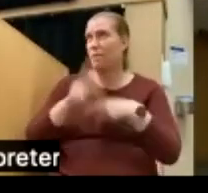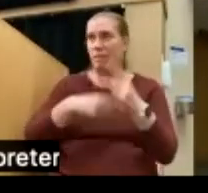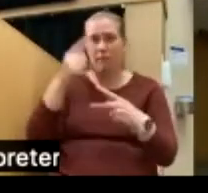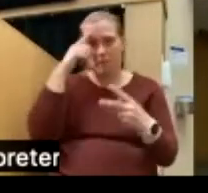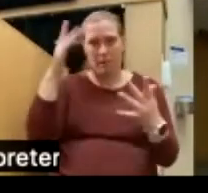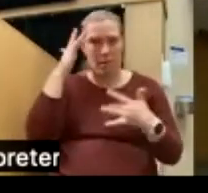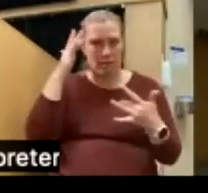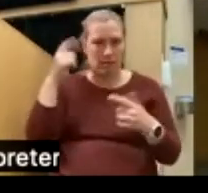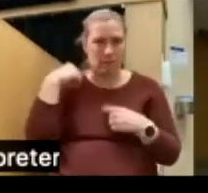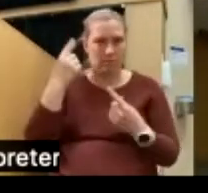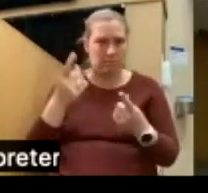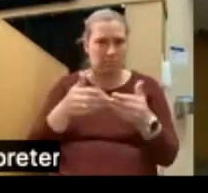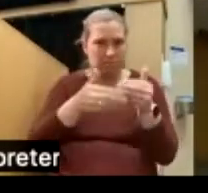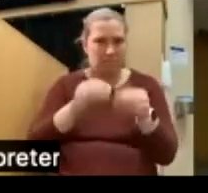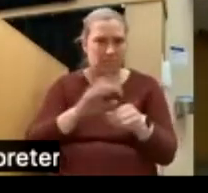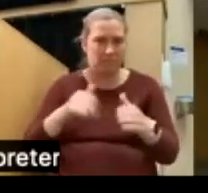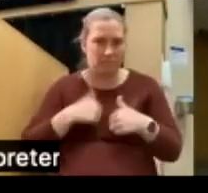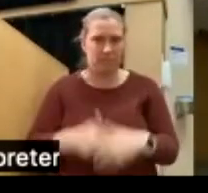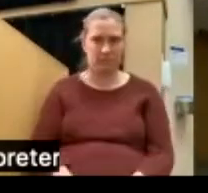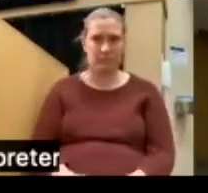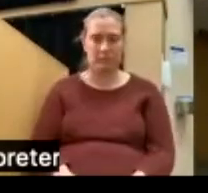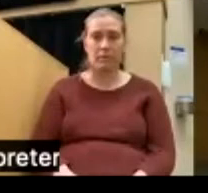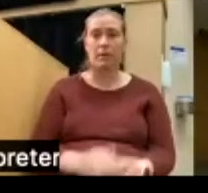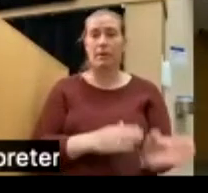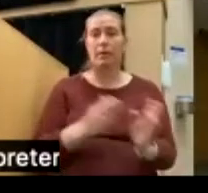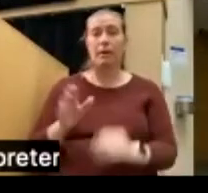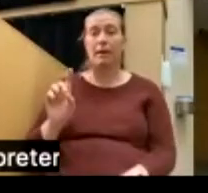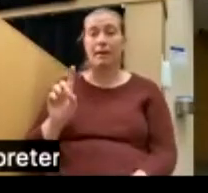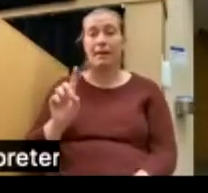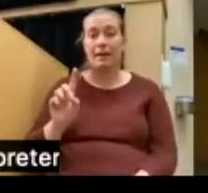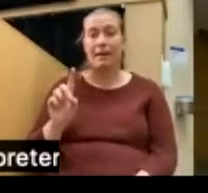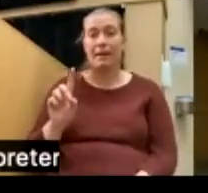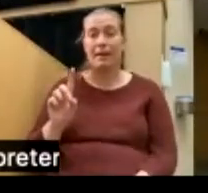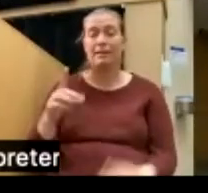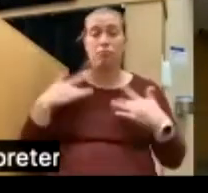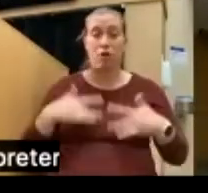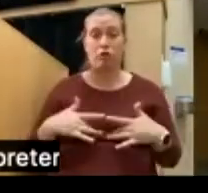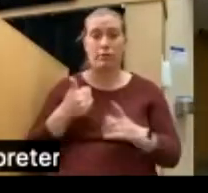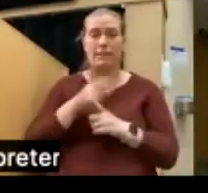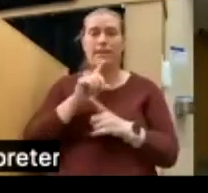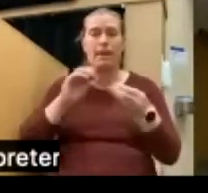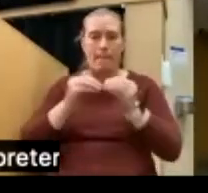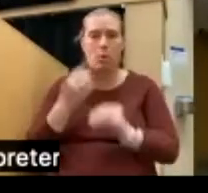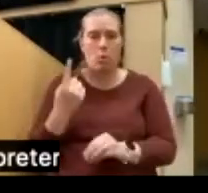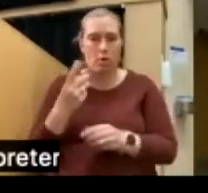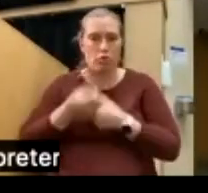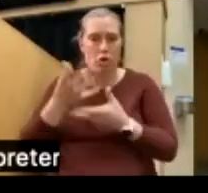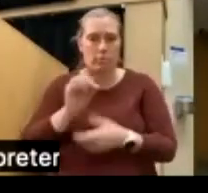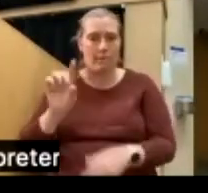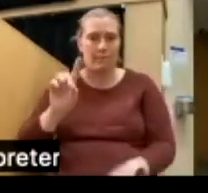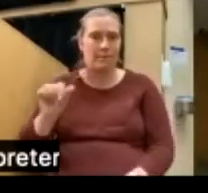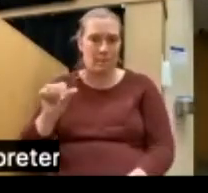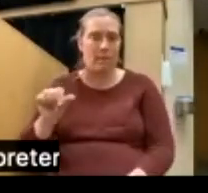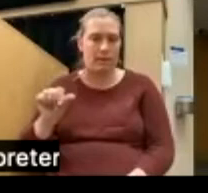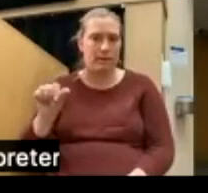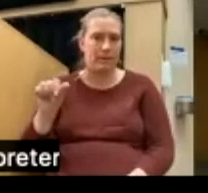illness. Disability is the number one cause, depression is the number one cause of disability